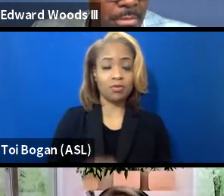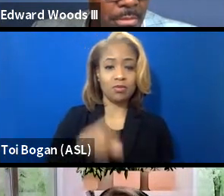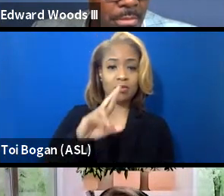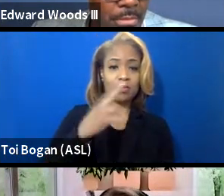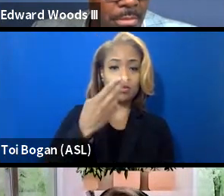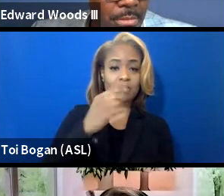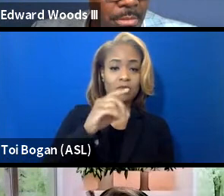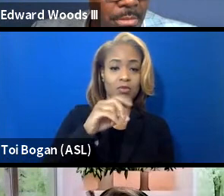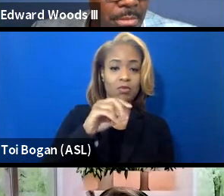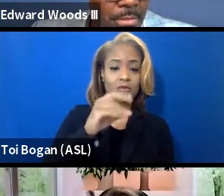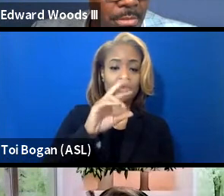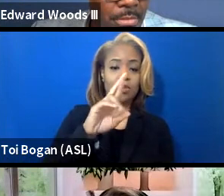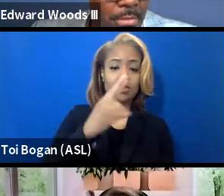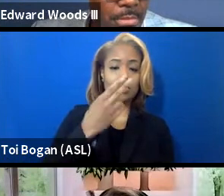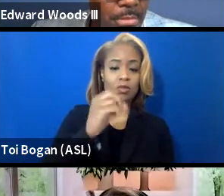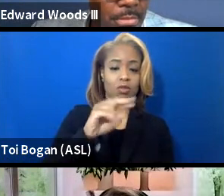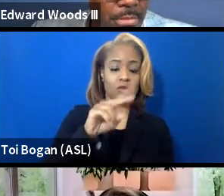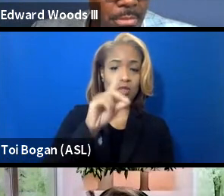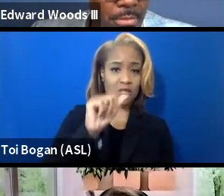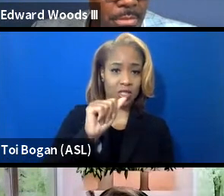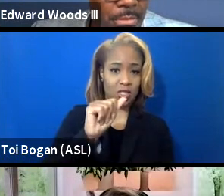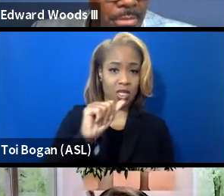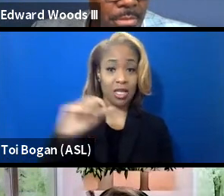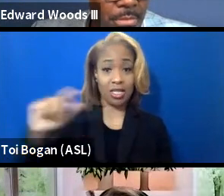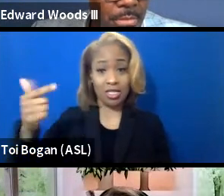Rhonda made the motion. Can I have a second?